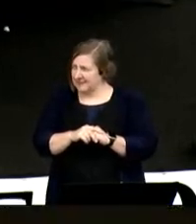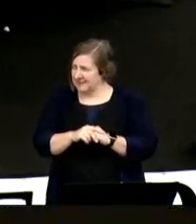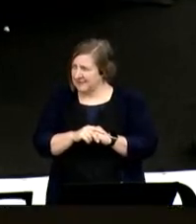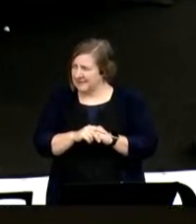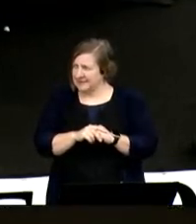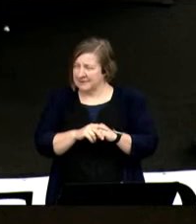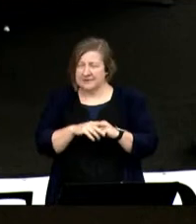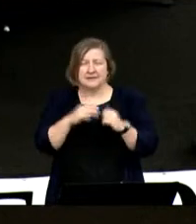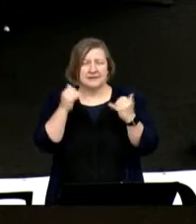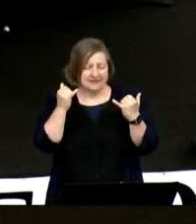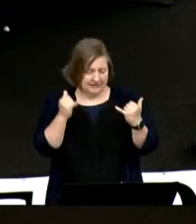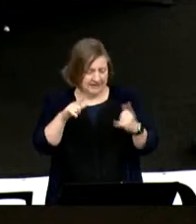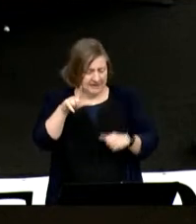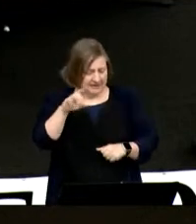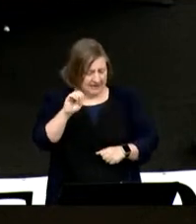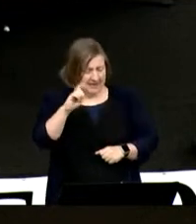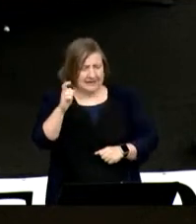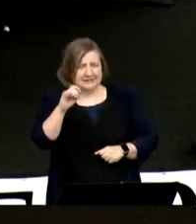Lexi McCorvey.